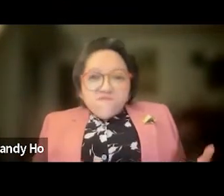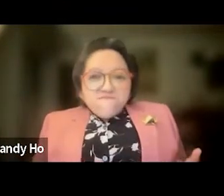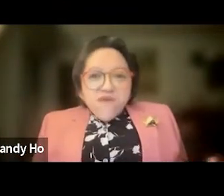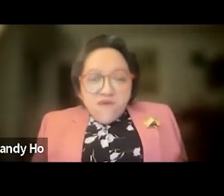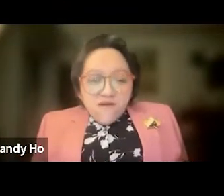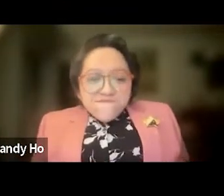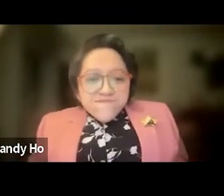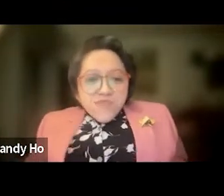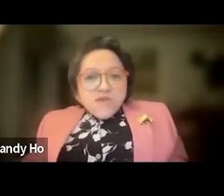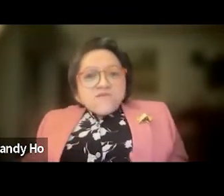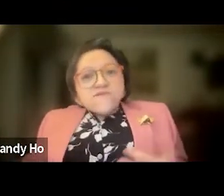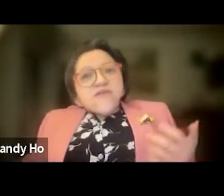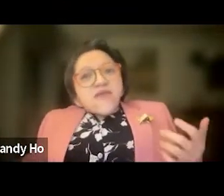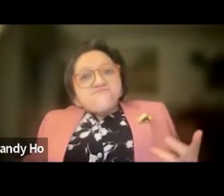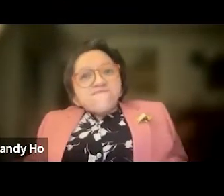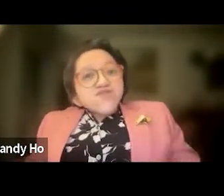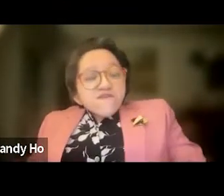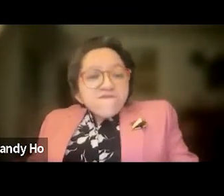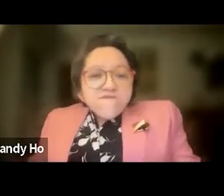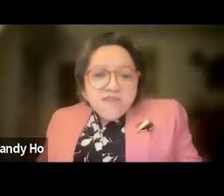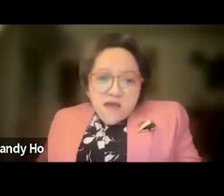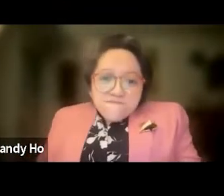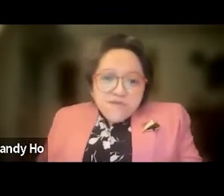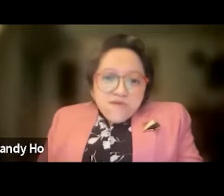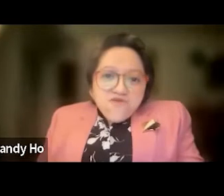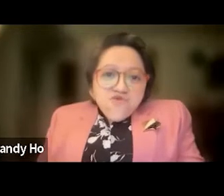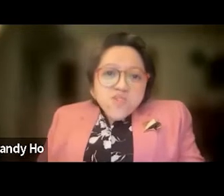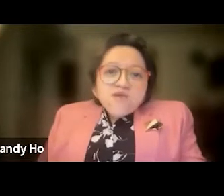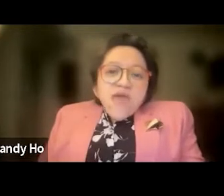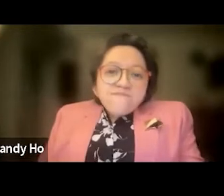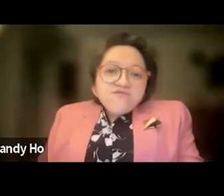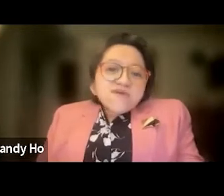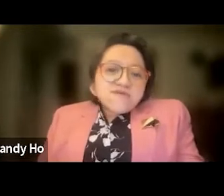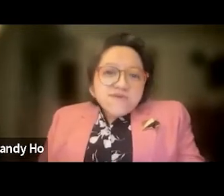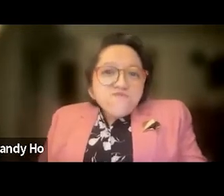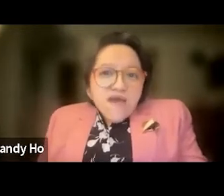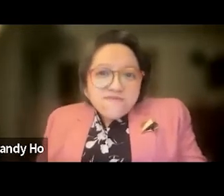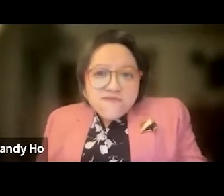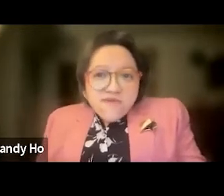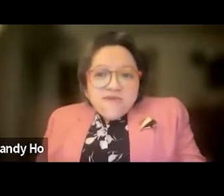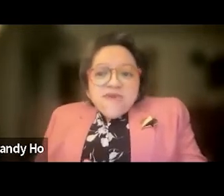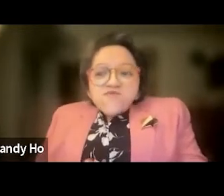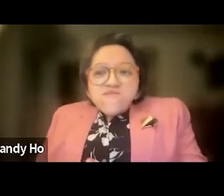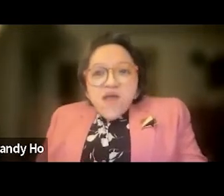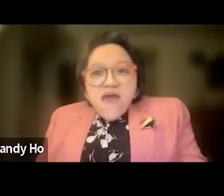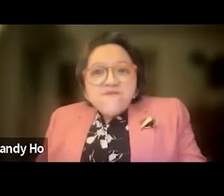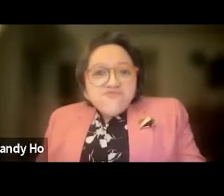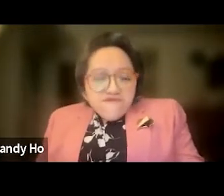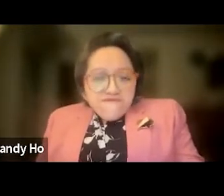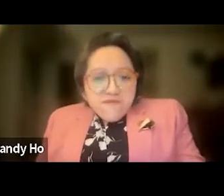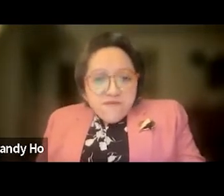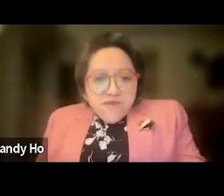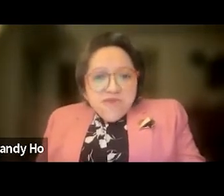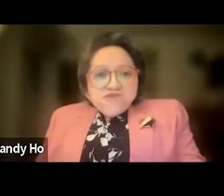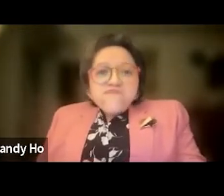And this moment for my mom, who was a refugee from Vietnam, who later emigrated to the US, it was about having